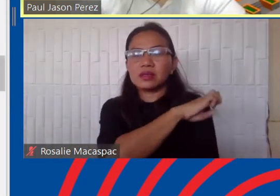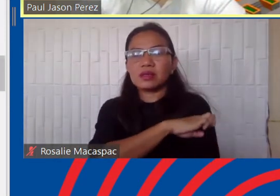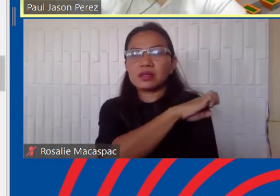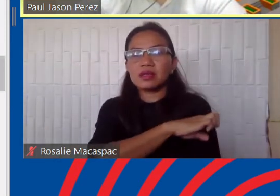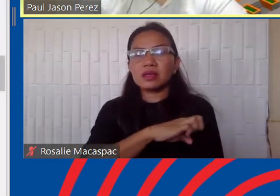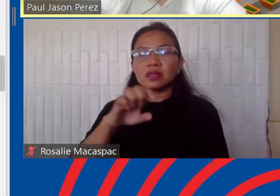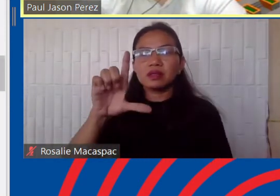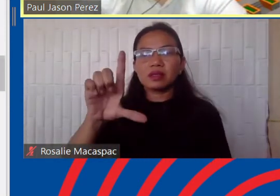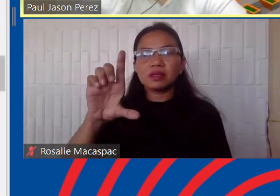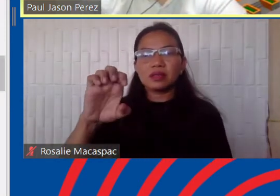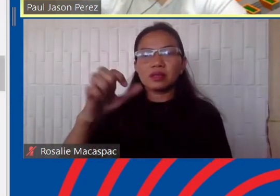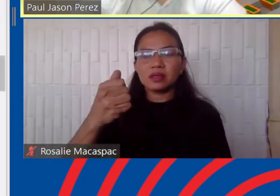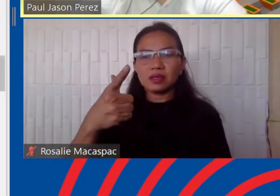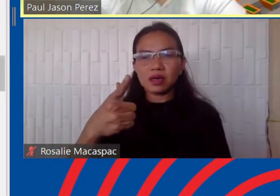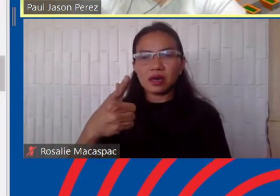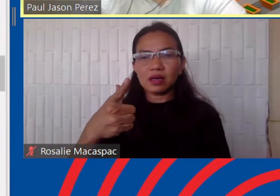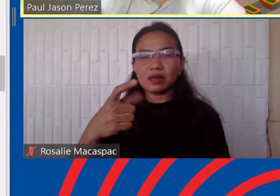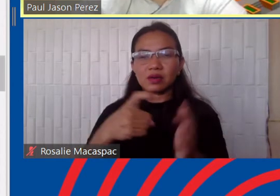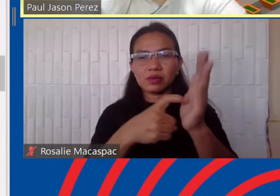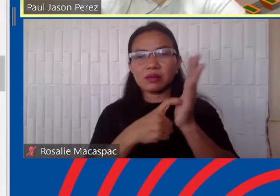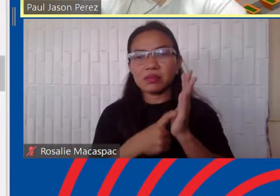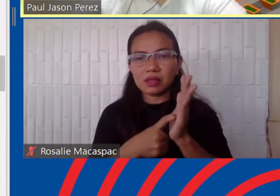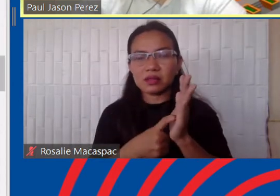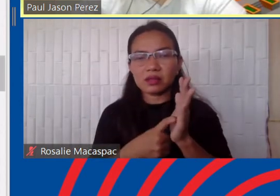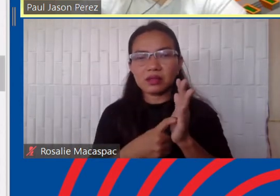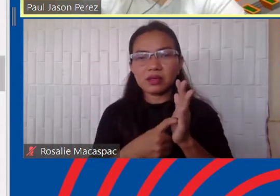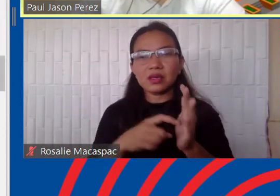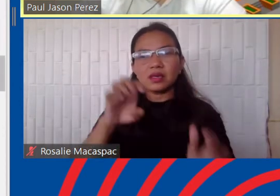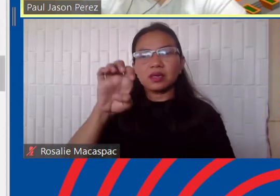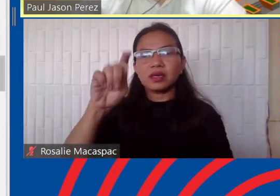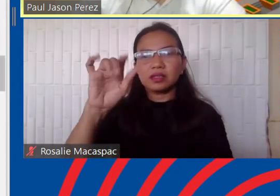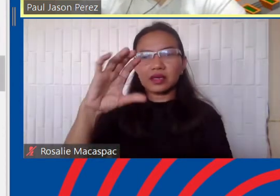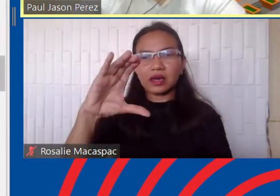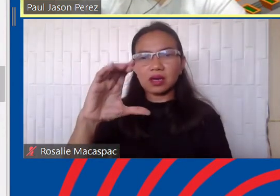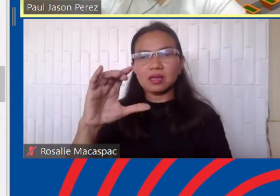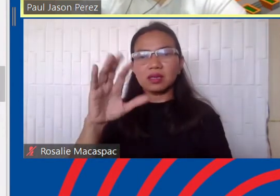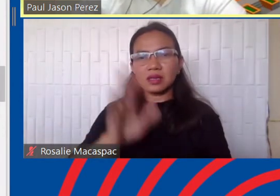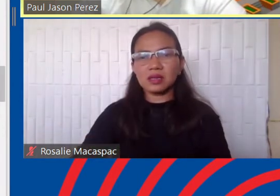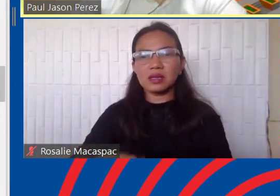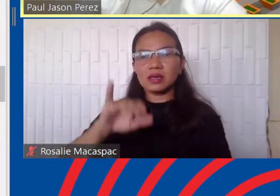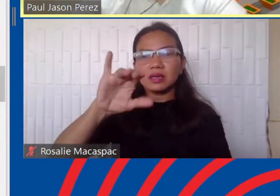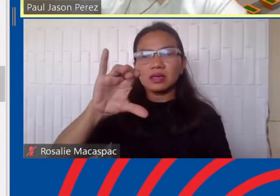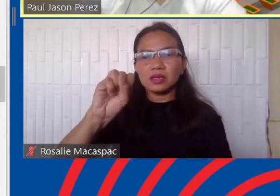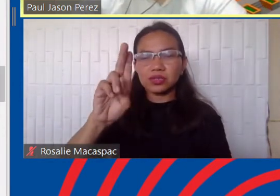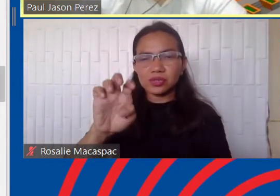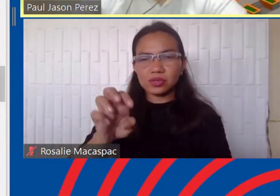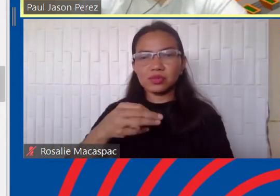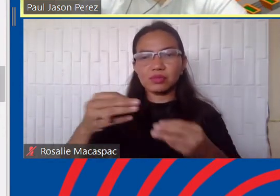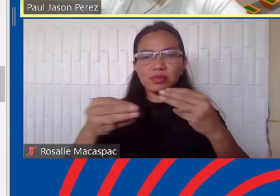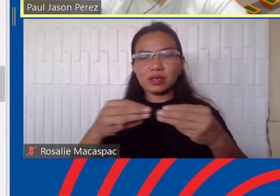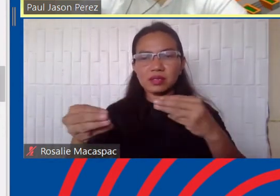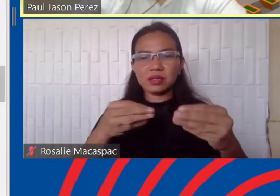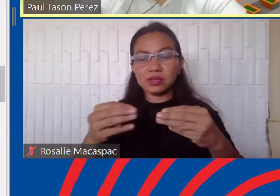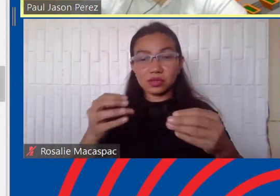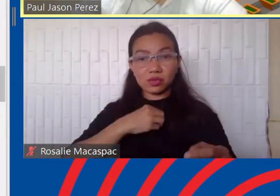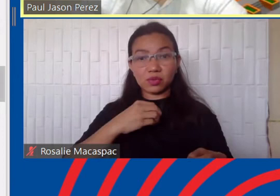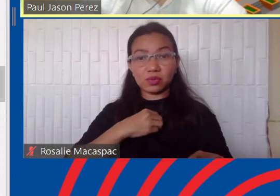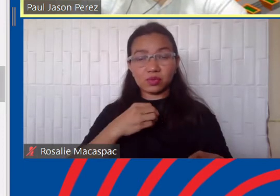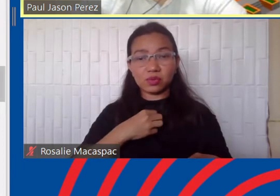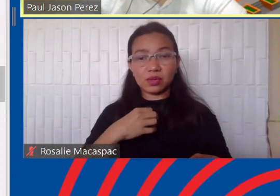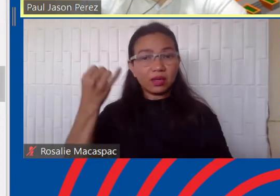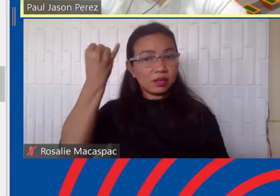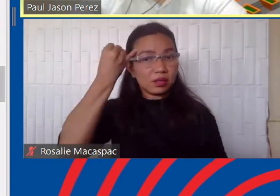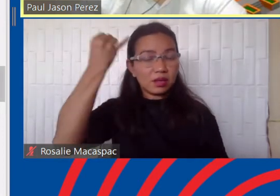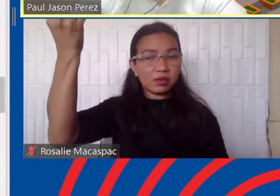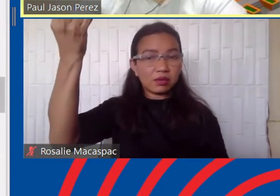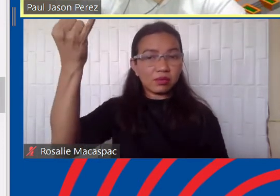So how will you manage any ethical issues? How will you manage copyright and intellectual property rights